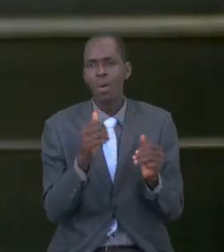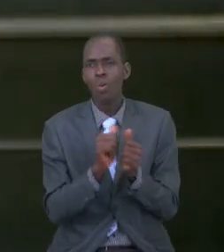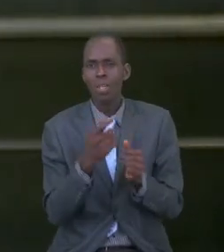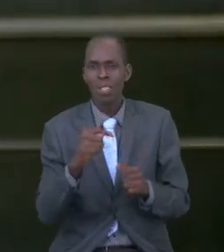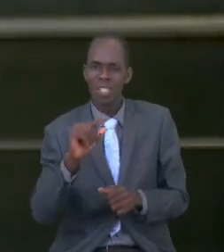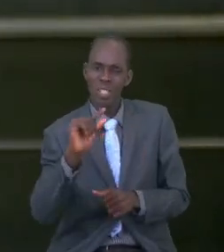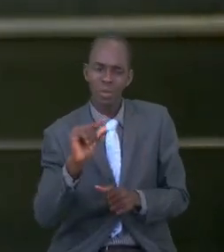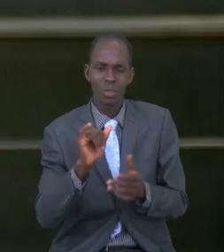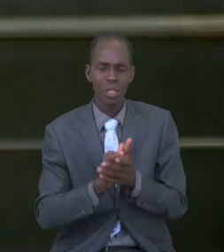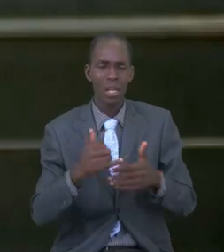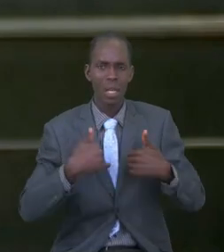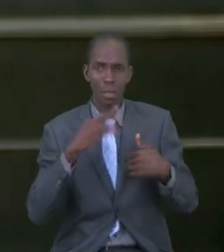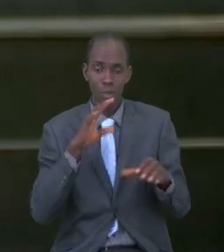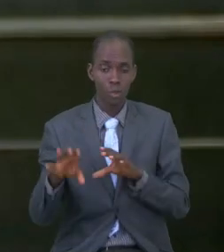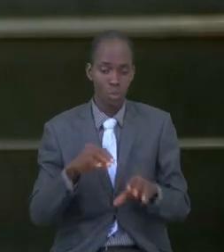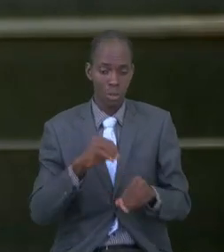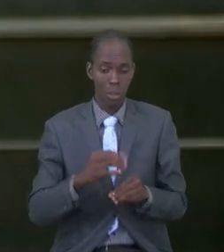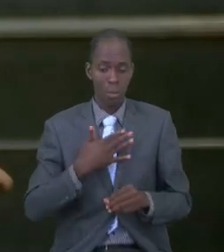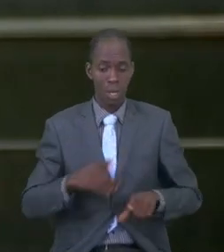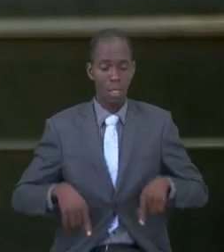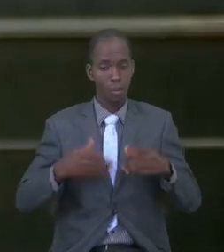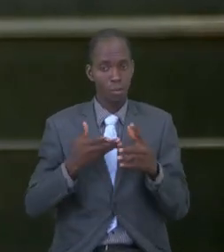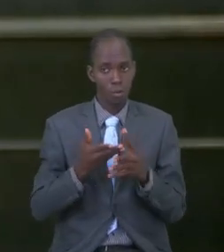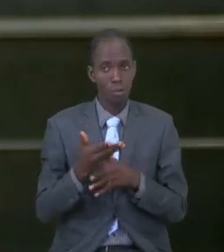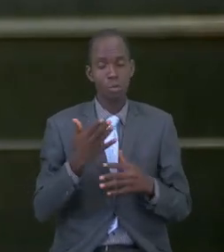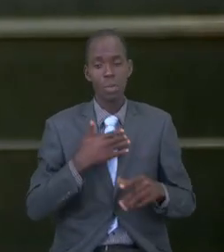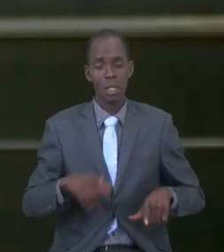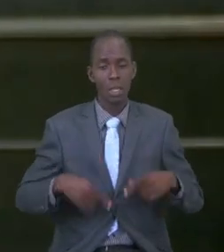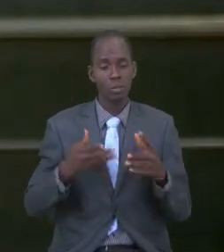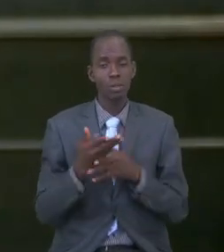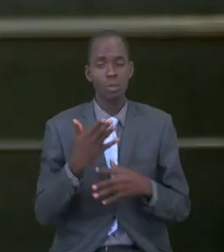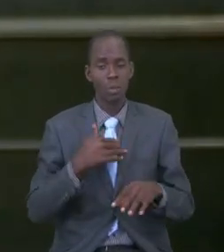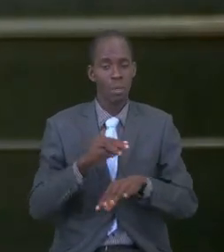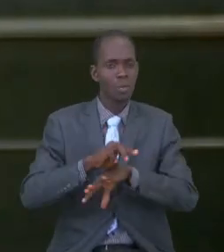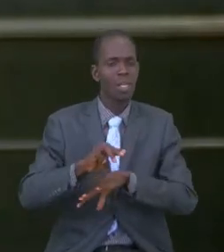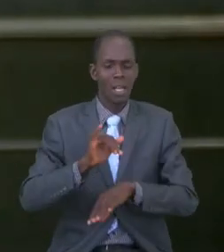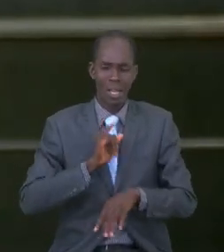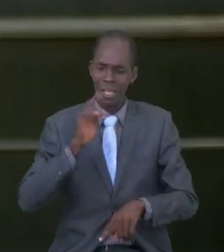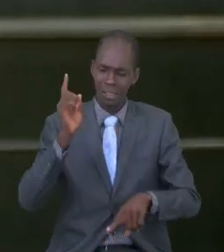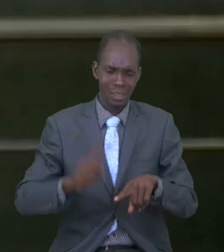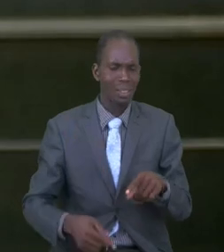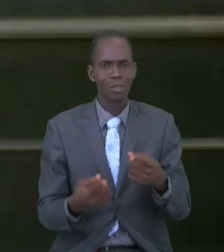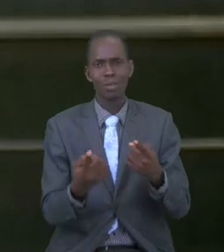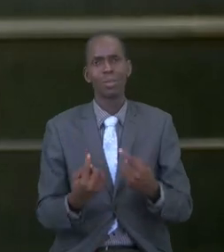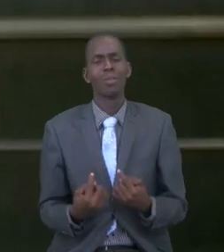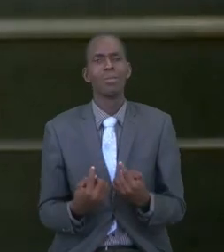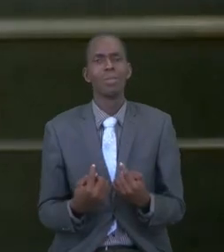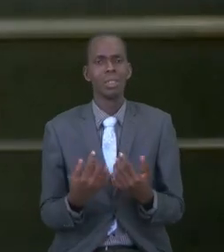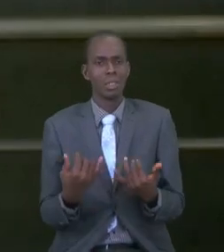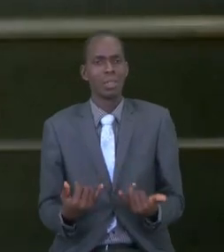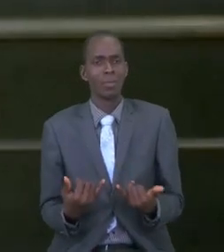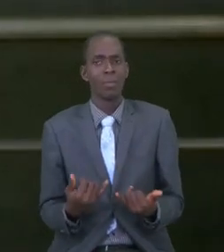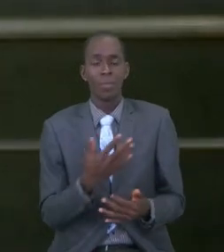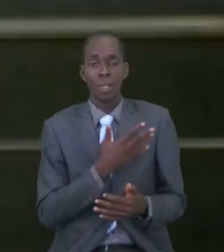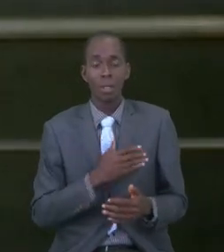been done in my life, through my life, through my ministry, I cannot come and